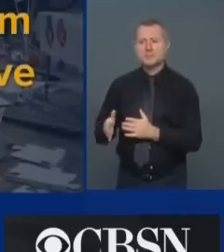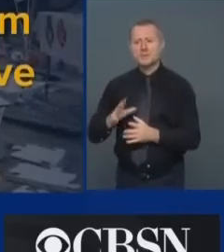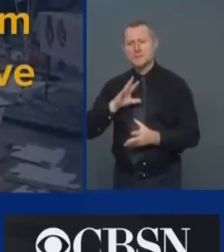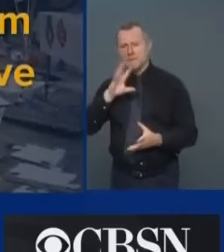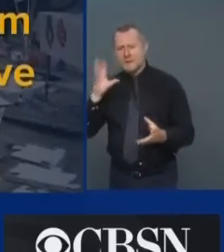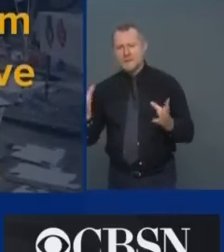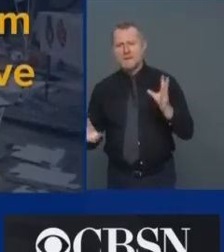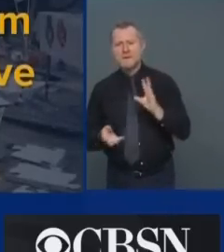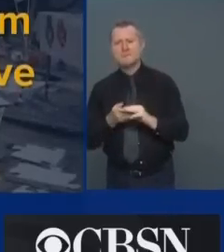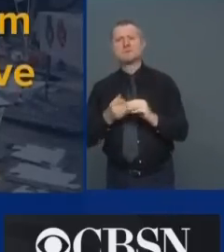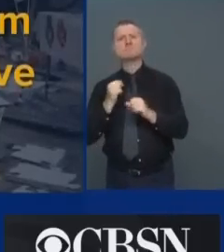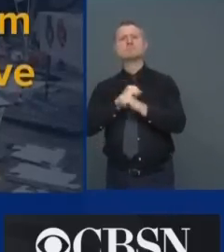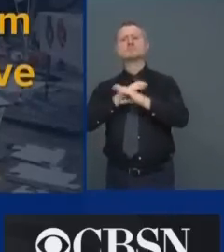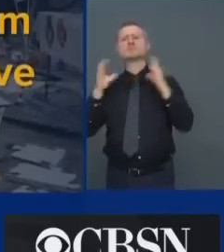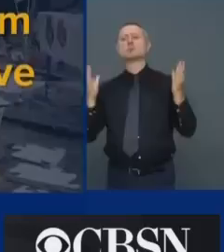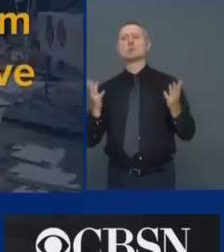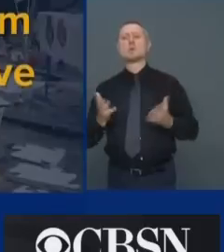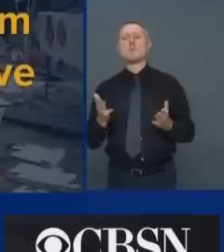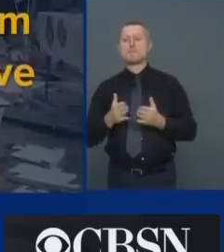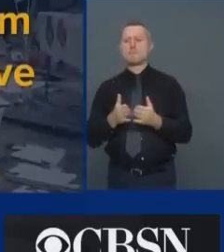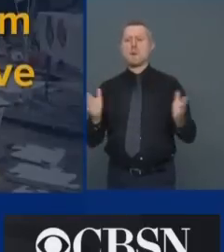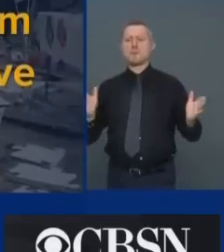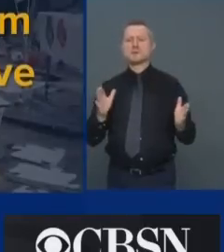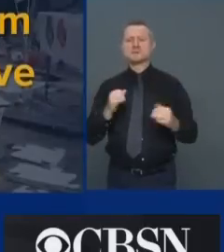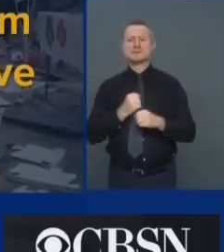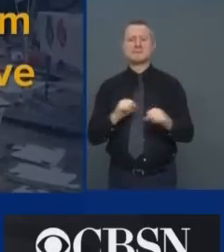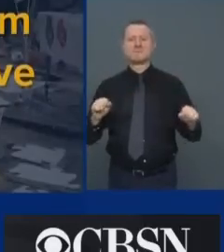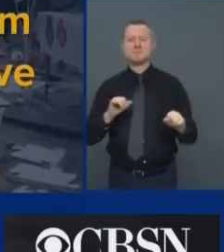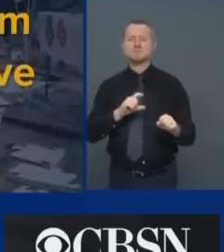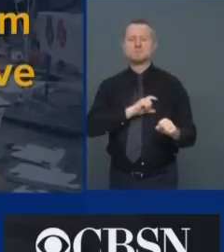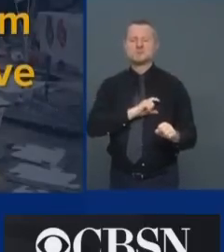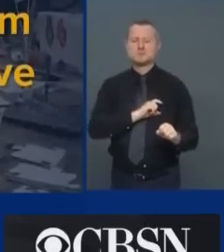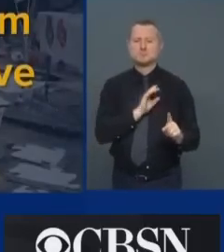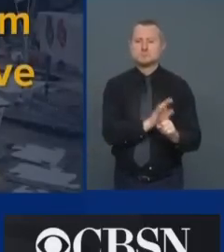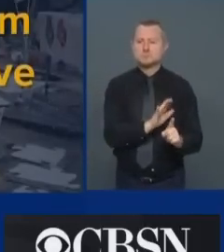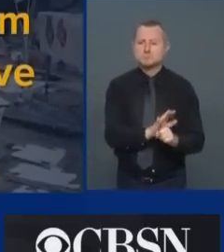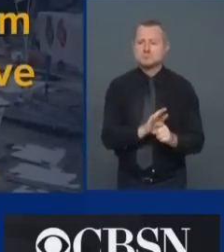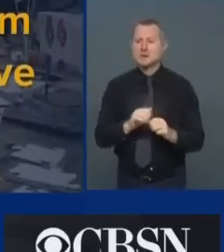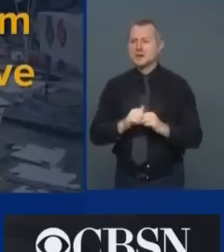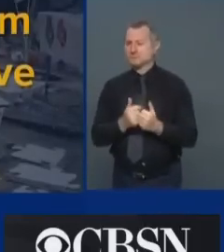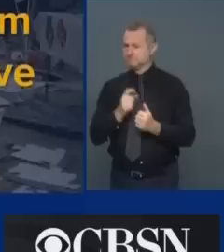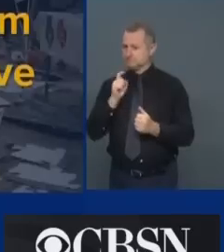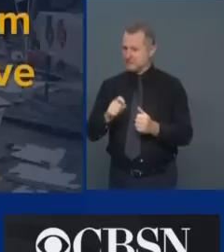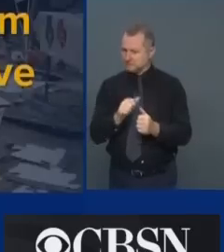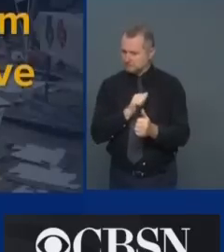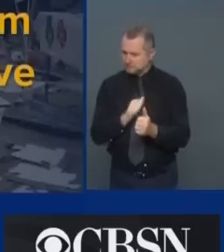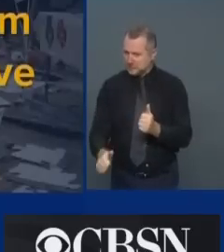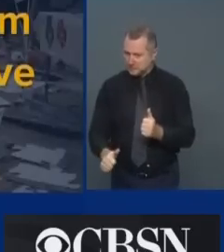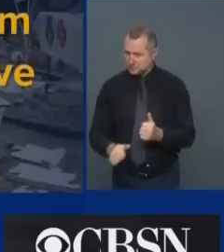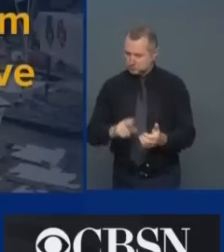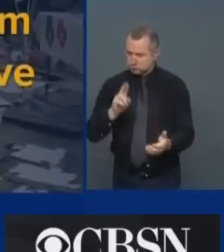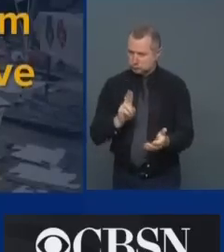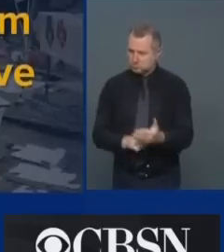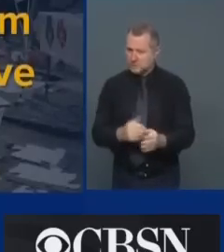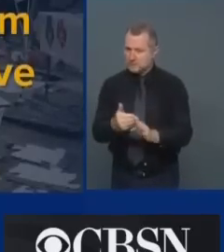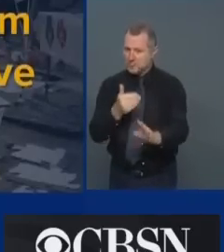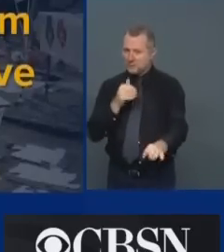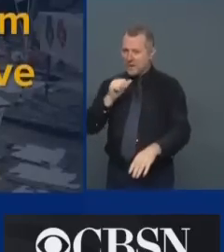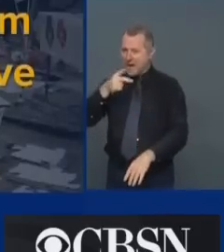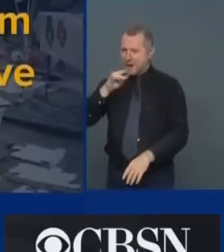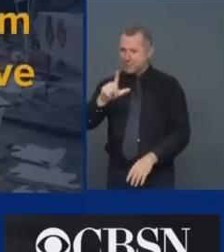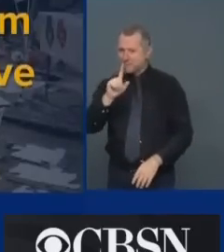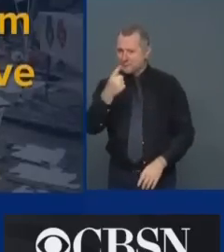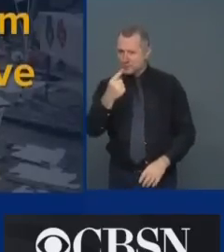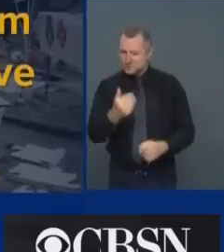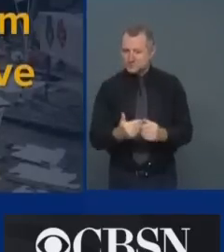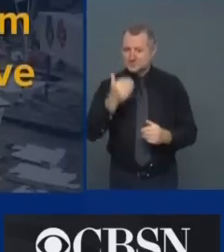public safety function. And they must pass it into law by April 1, or they won't